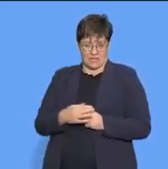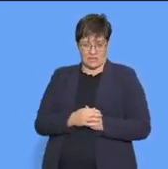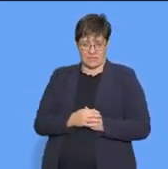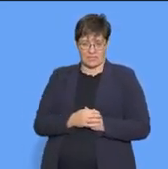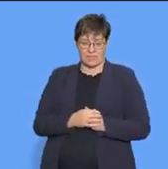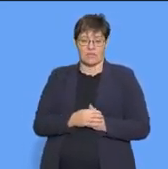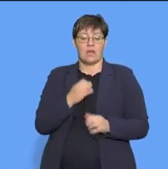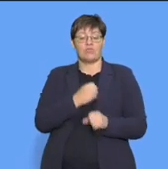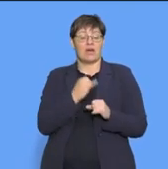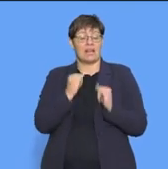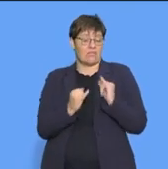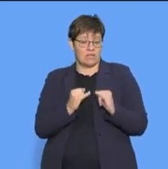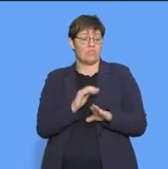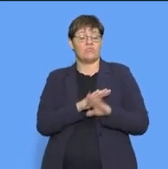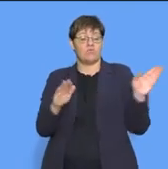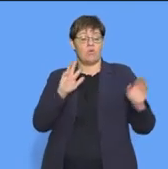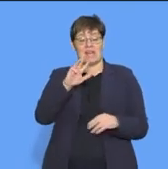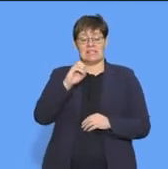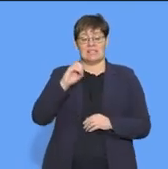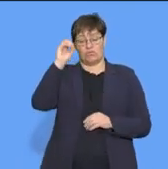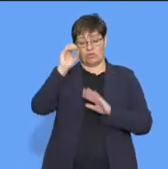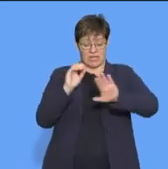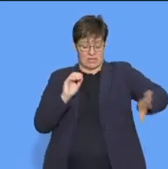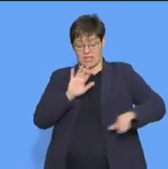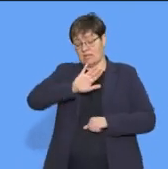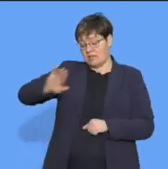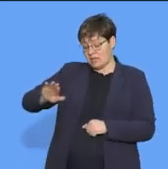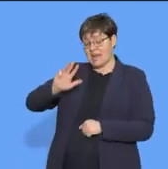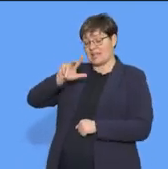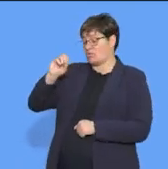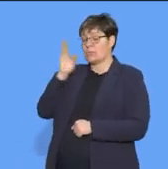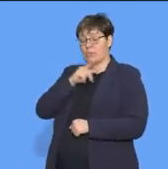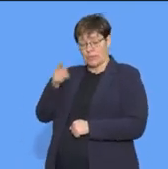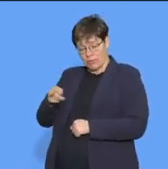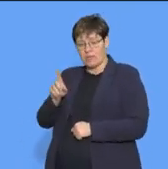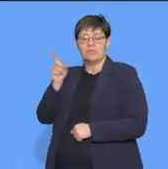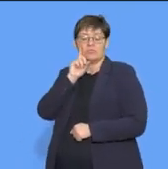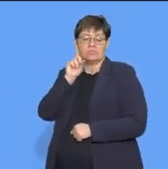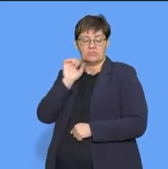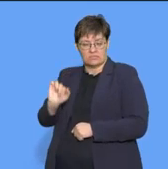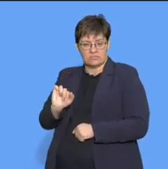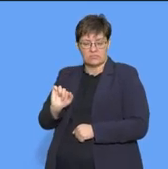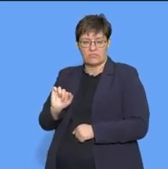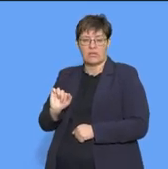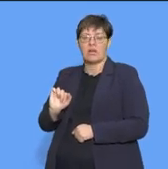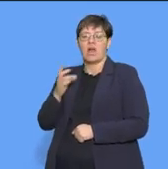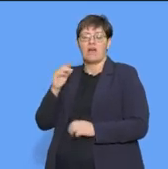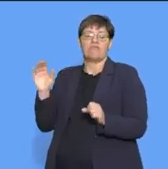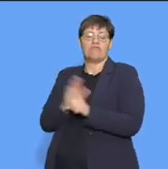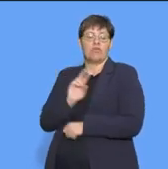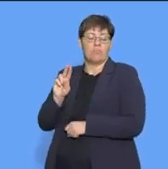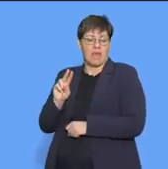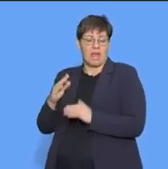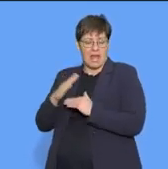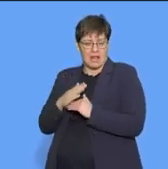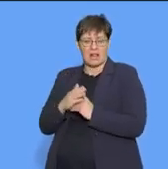work involves non-right angle triangles. So if the triangle is non-right angle, you need to check if you have one full pair